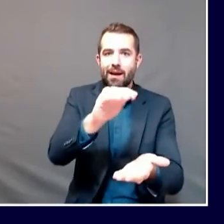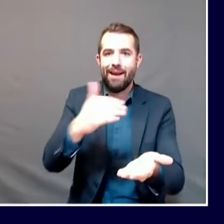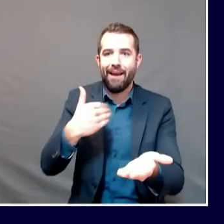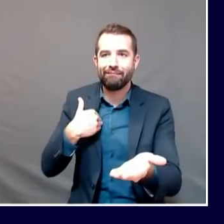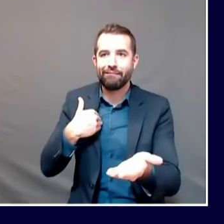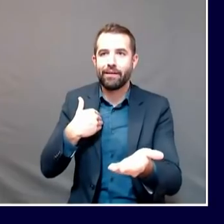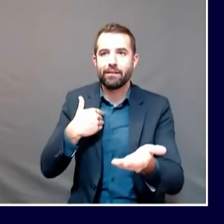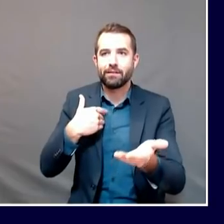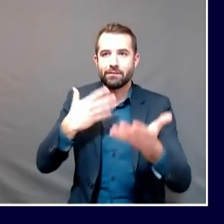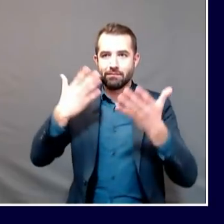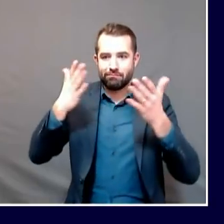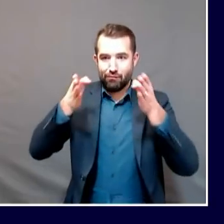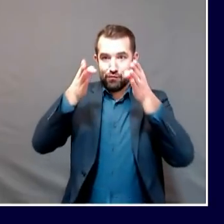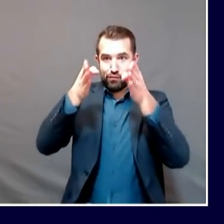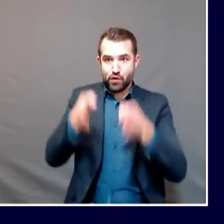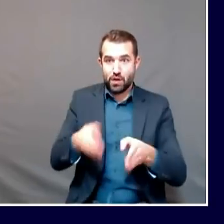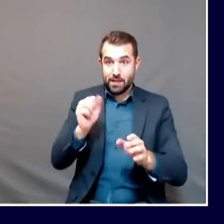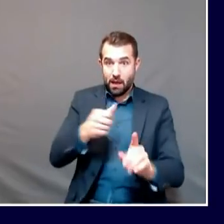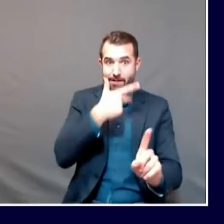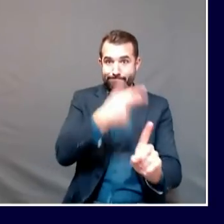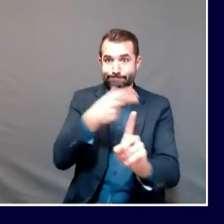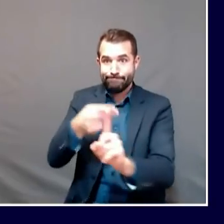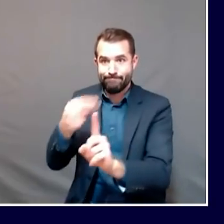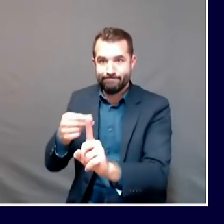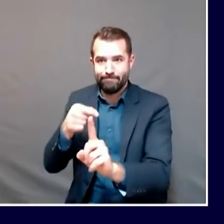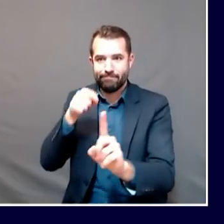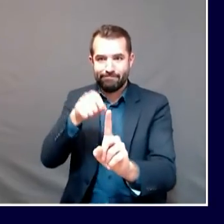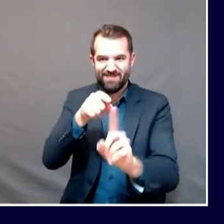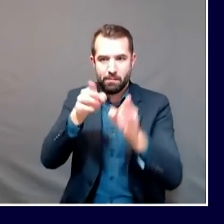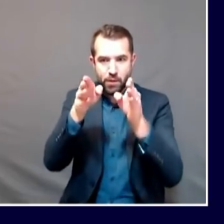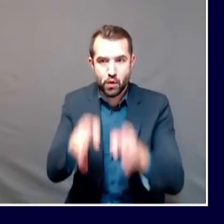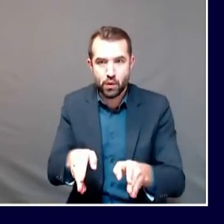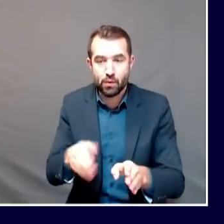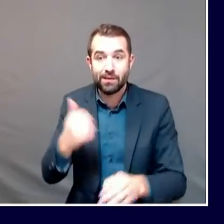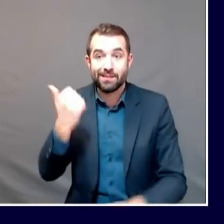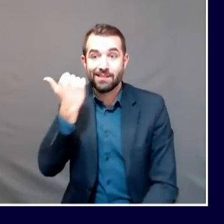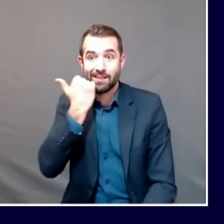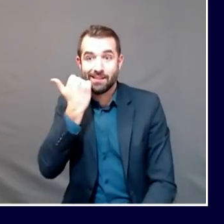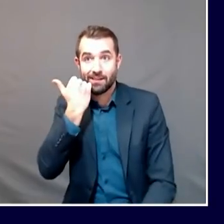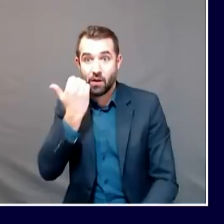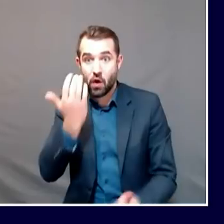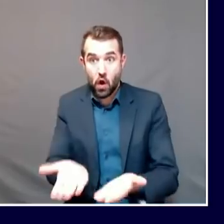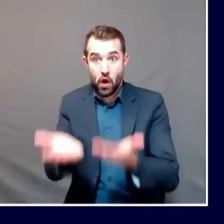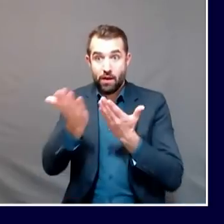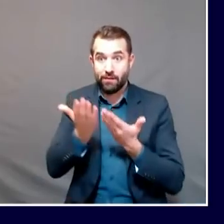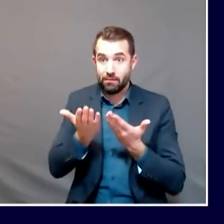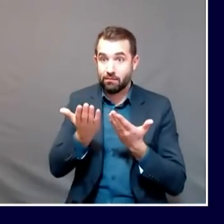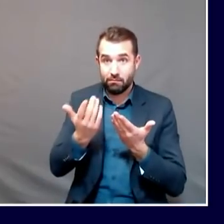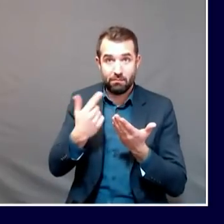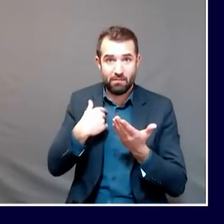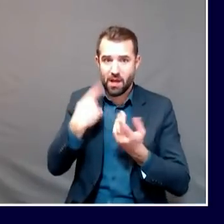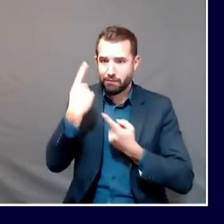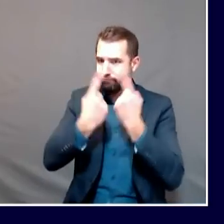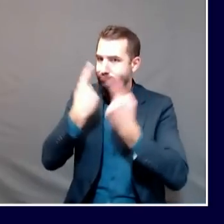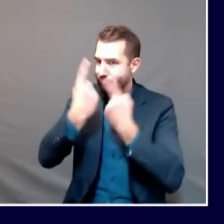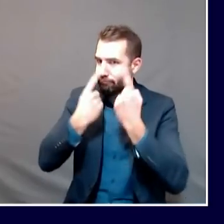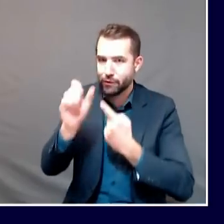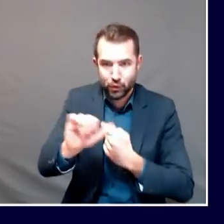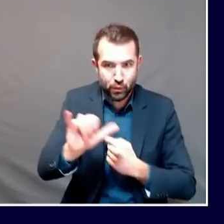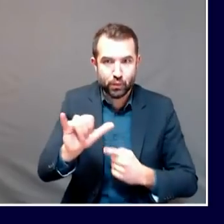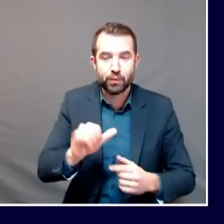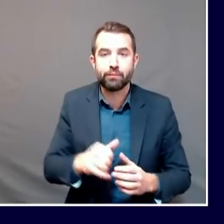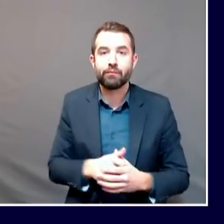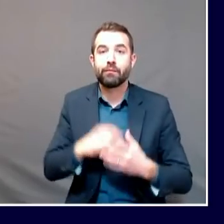with every week. So absolutely, we're considering offers from members of the dental community, retired pharmacists,